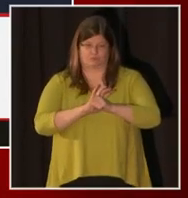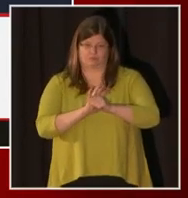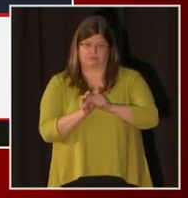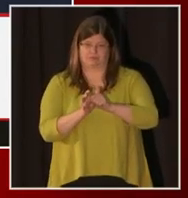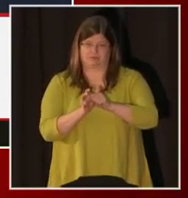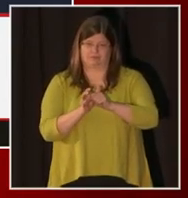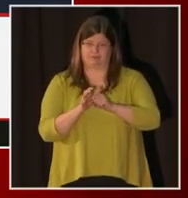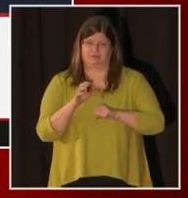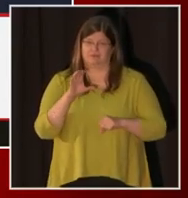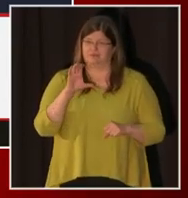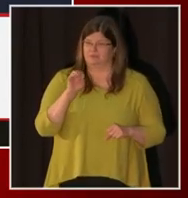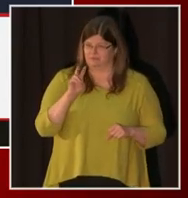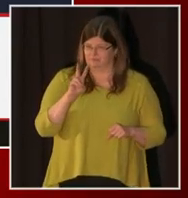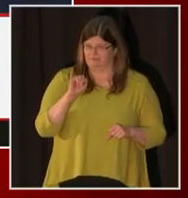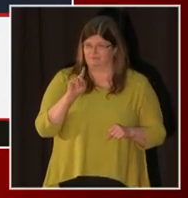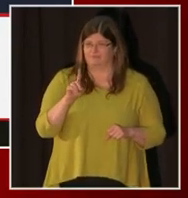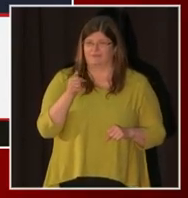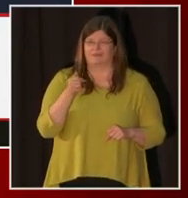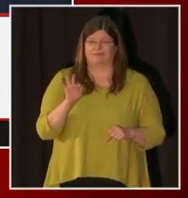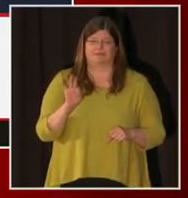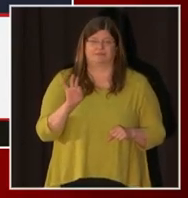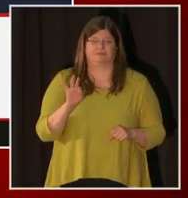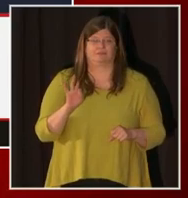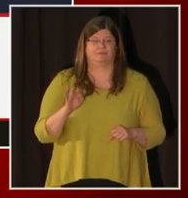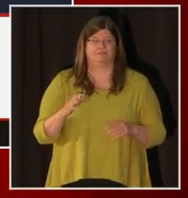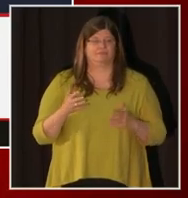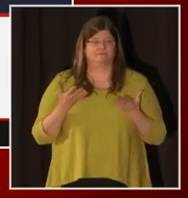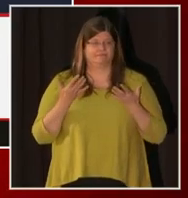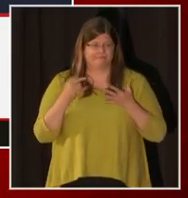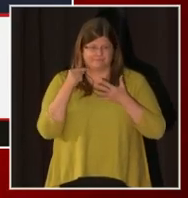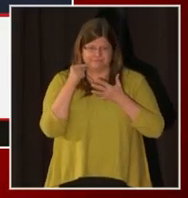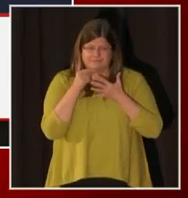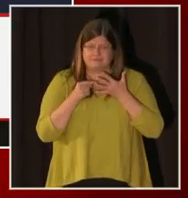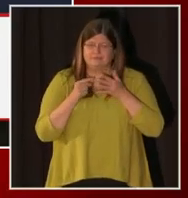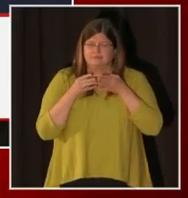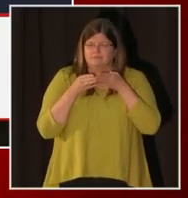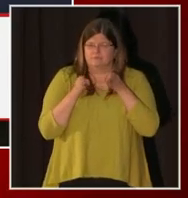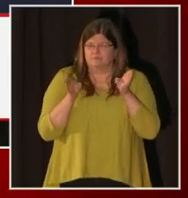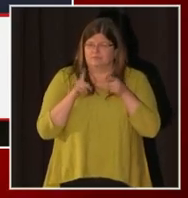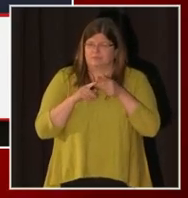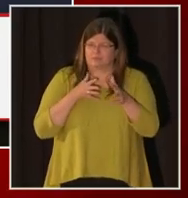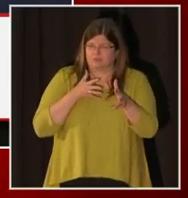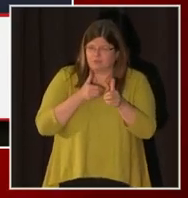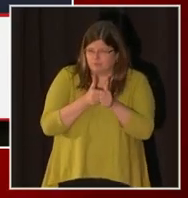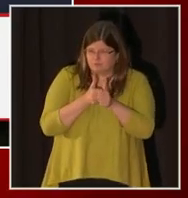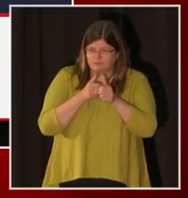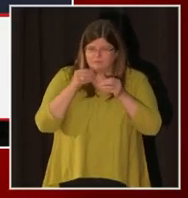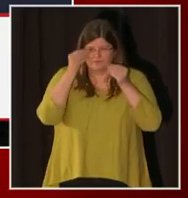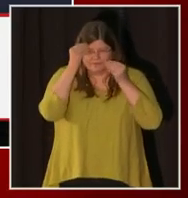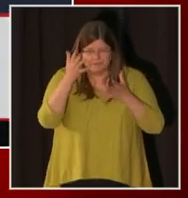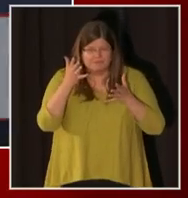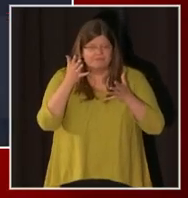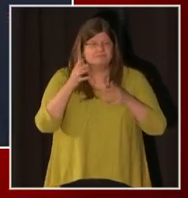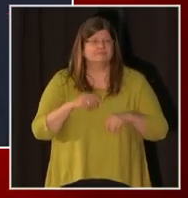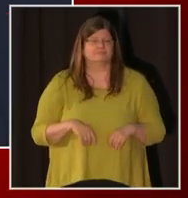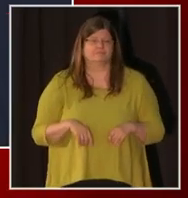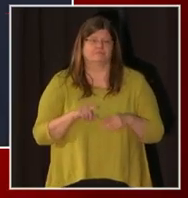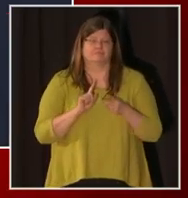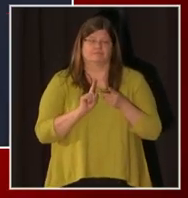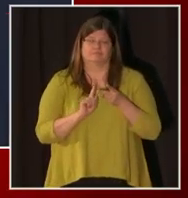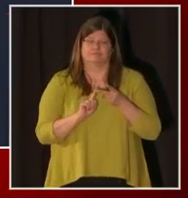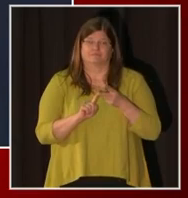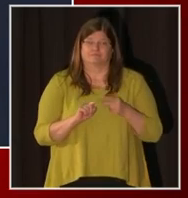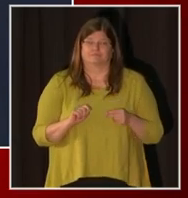COVID-19. I will provide a few general updates as well as talk about